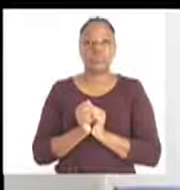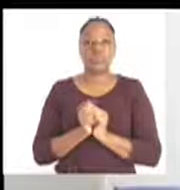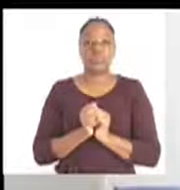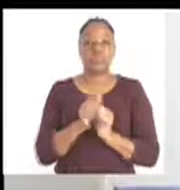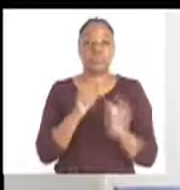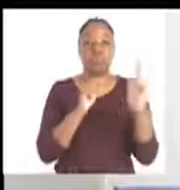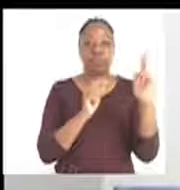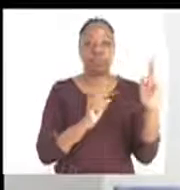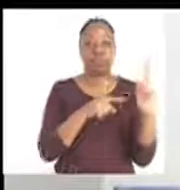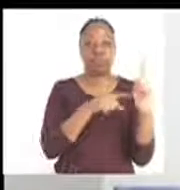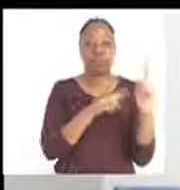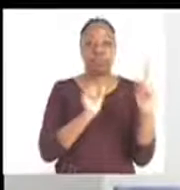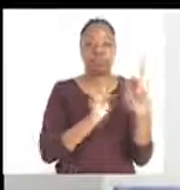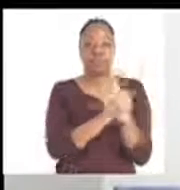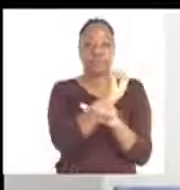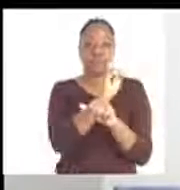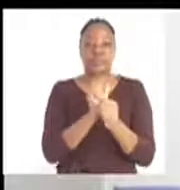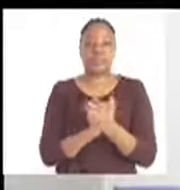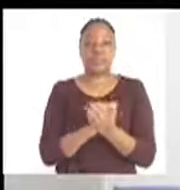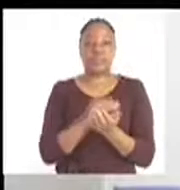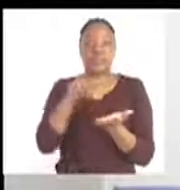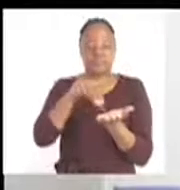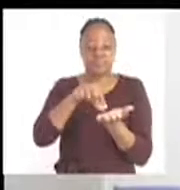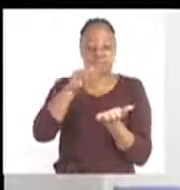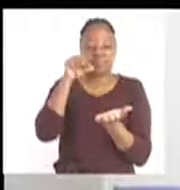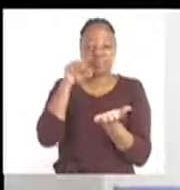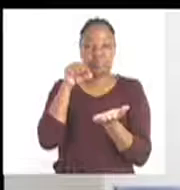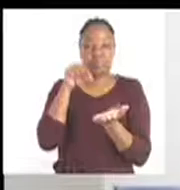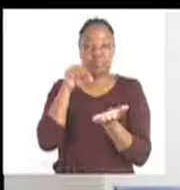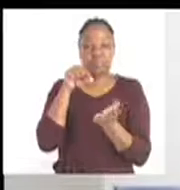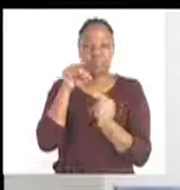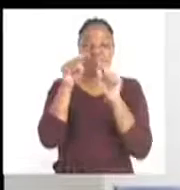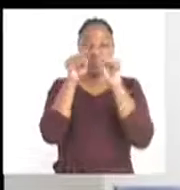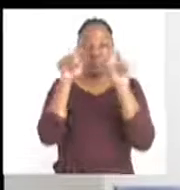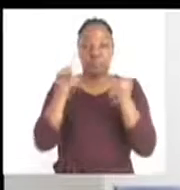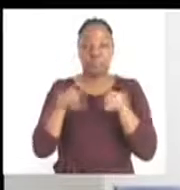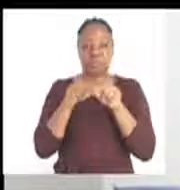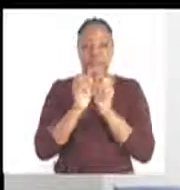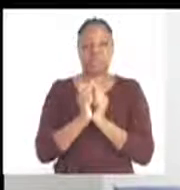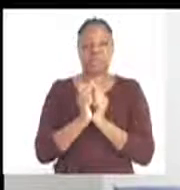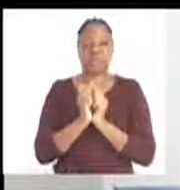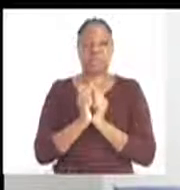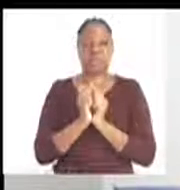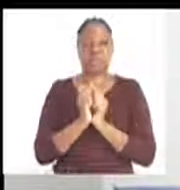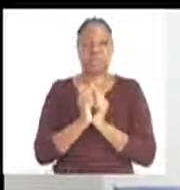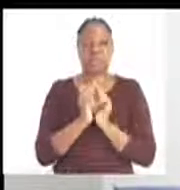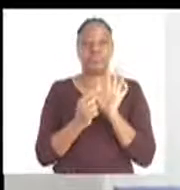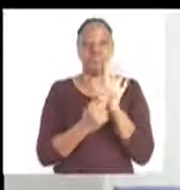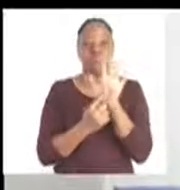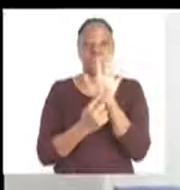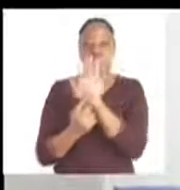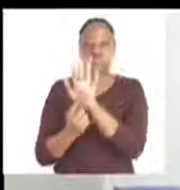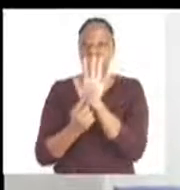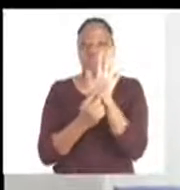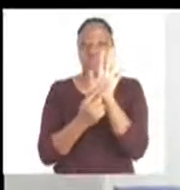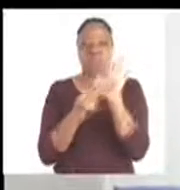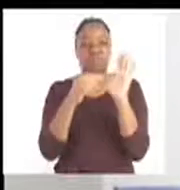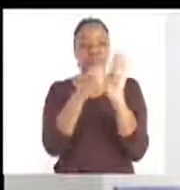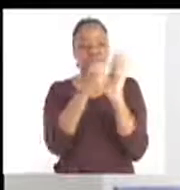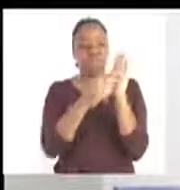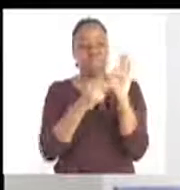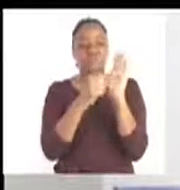to choose. So he's going to pick a card, Very good. Show us your card. What is your